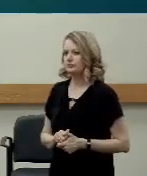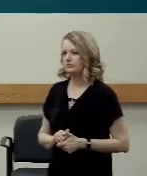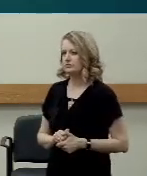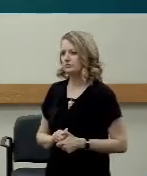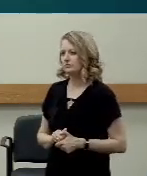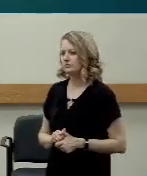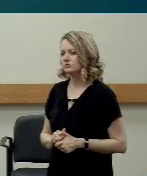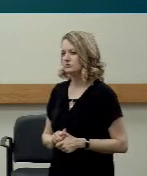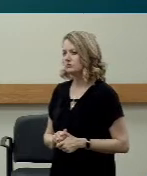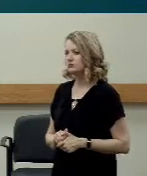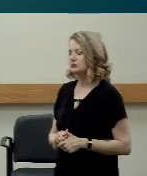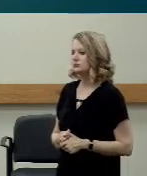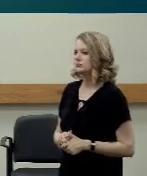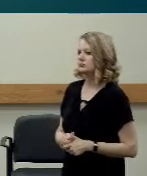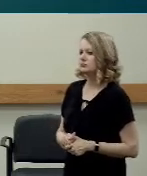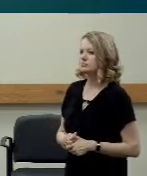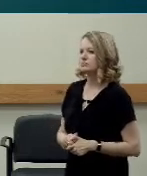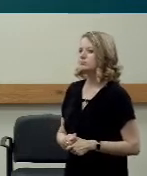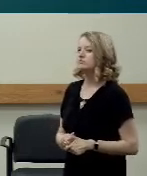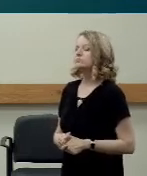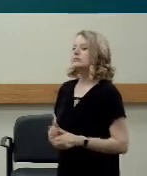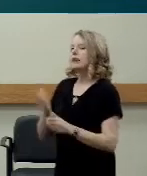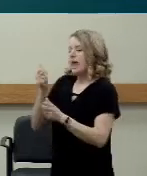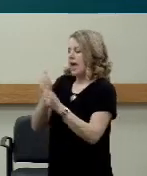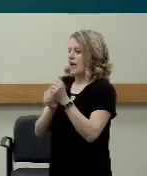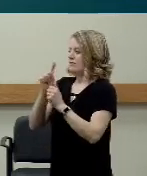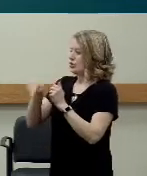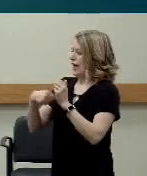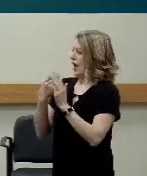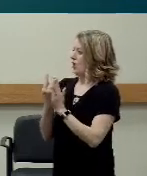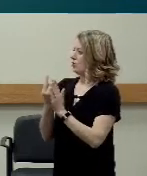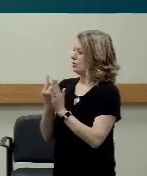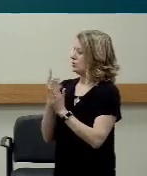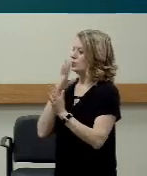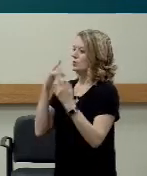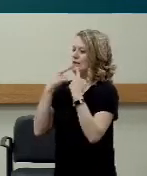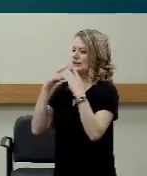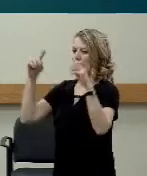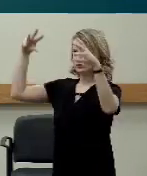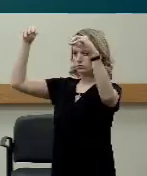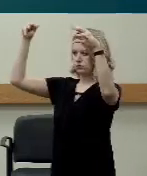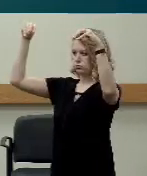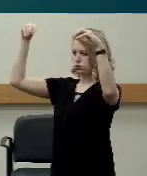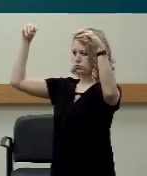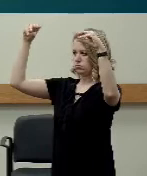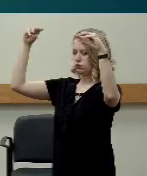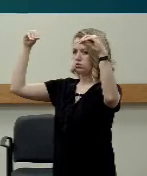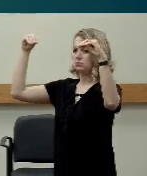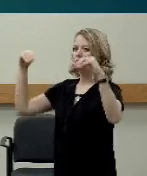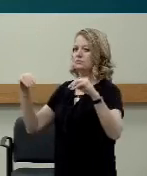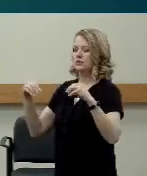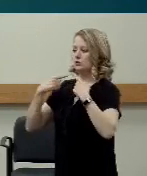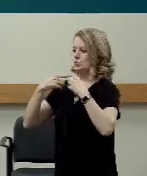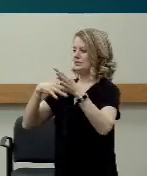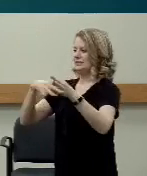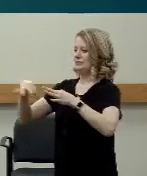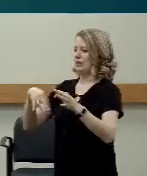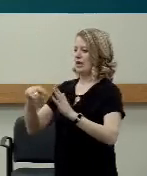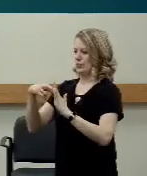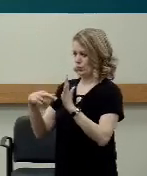Approved public health announcements once hourly in retail stores larger than 50,000 square feet. And we'll